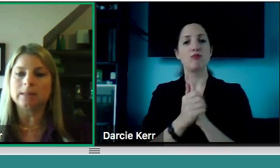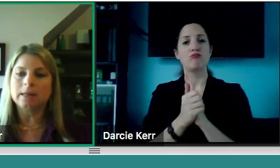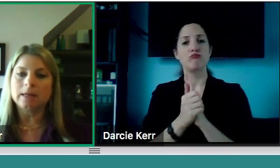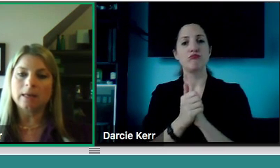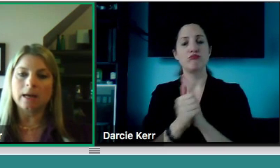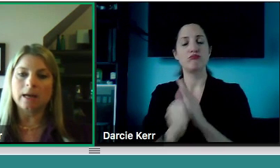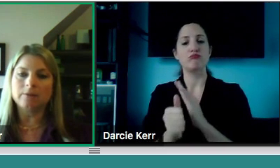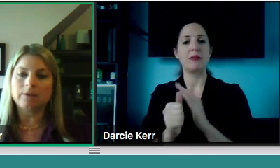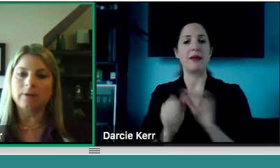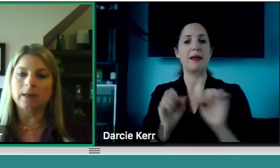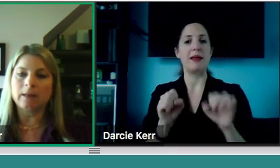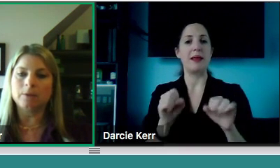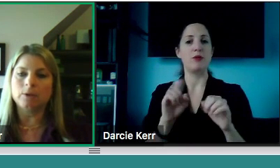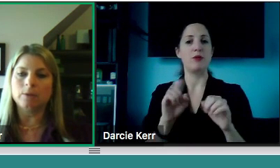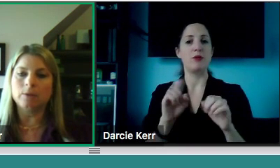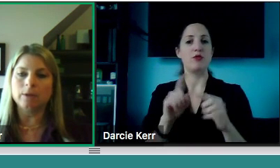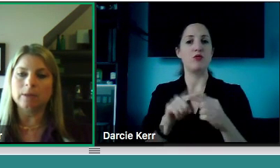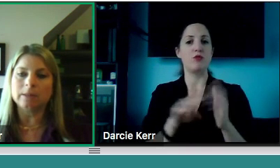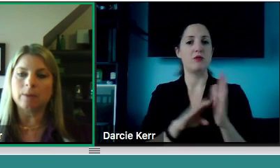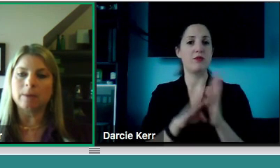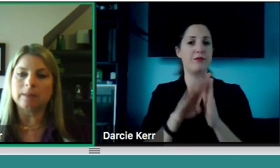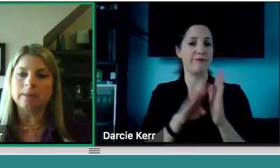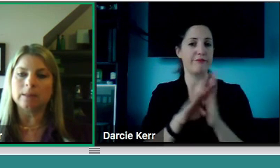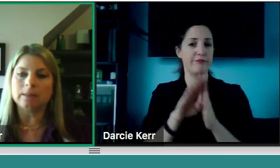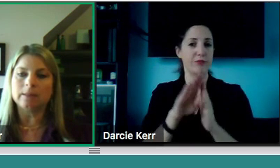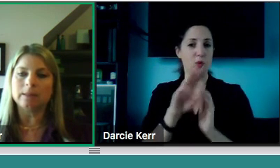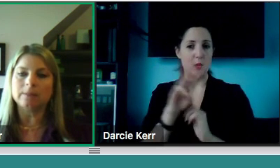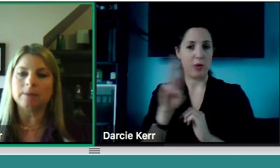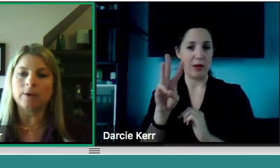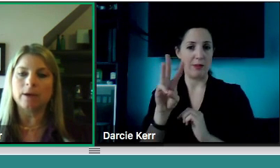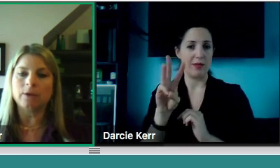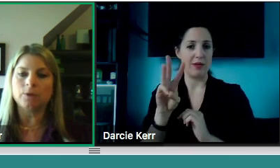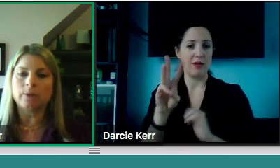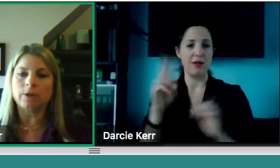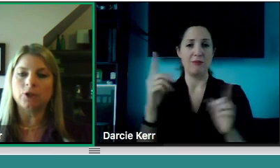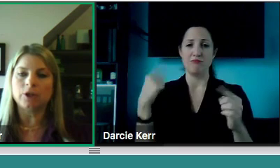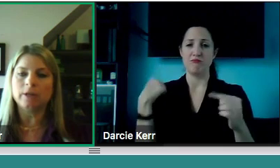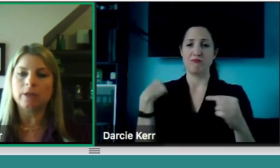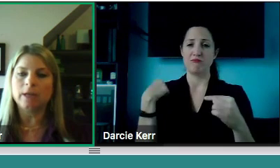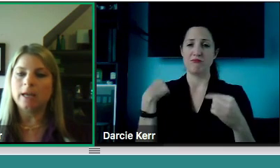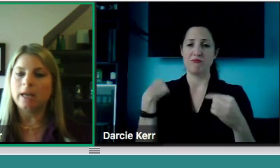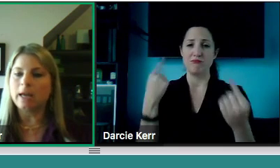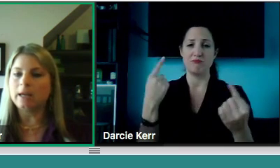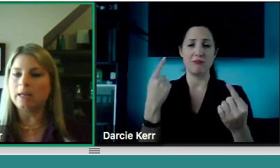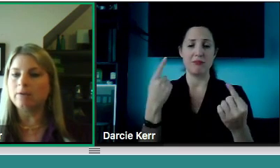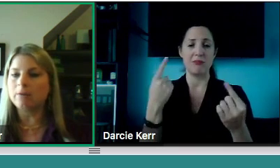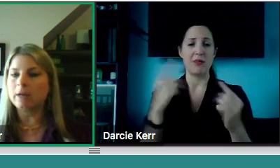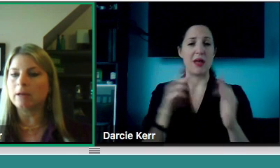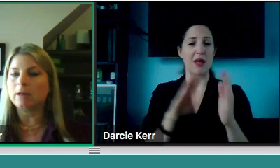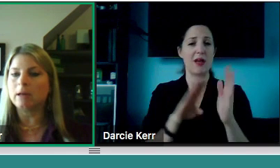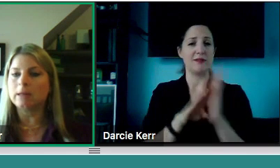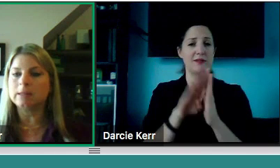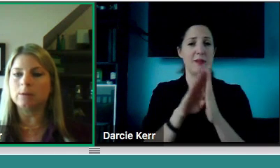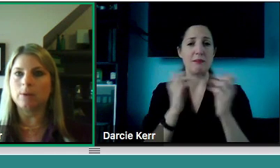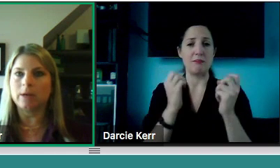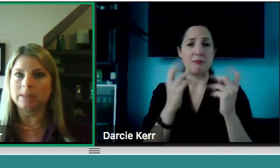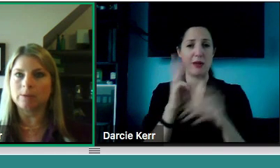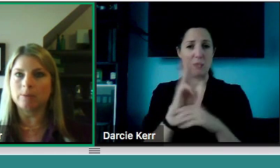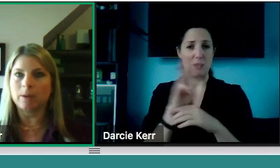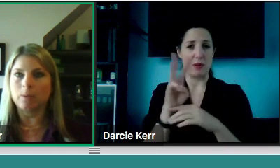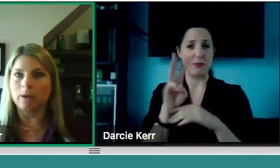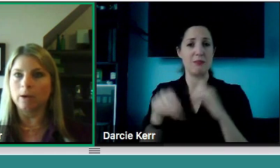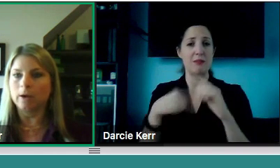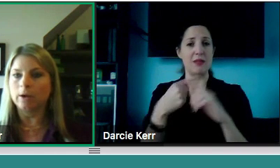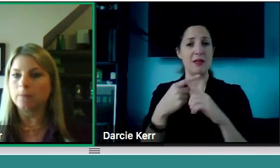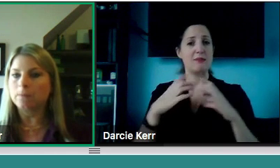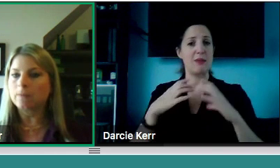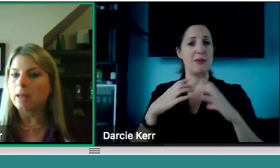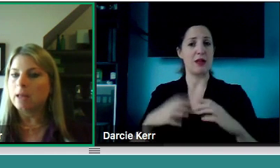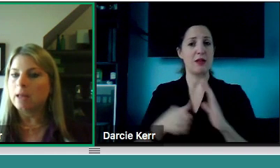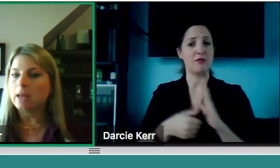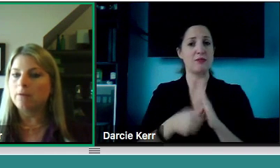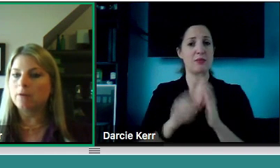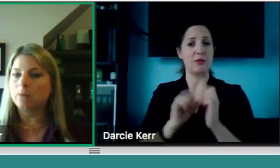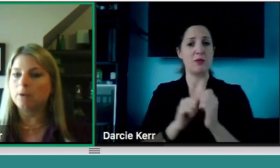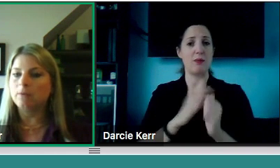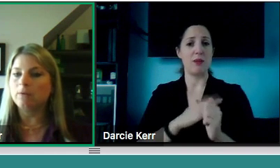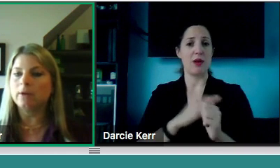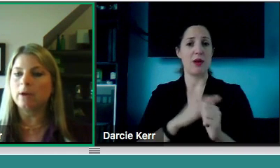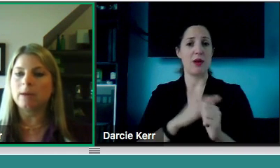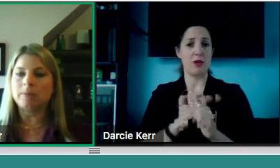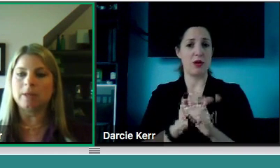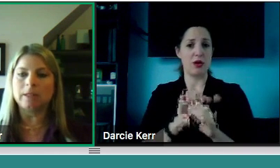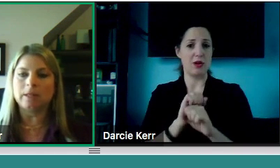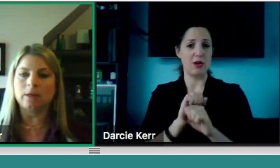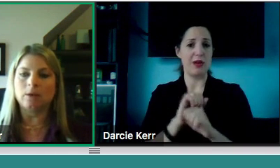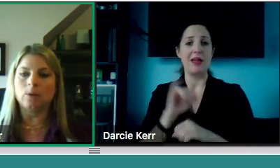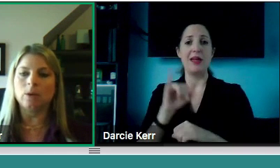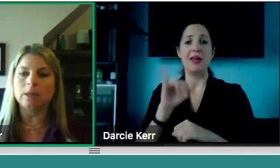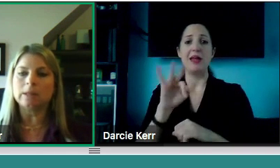websites. I have developed numerous websites since my graduation, and even my clients are impressed with my work. If